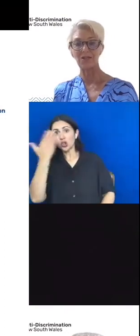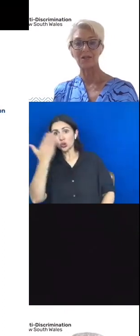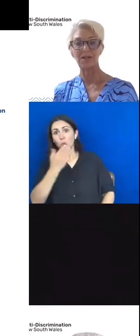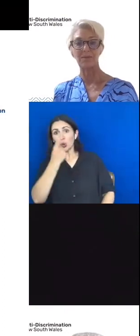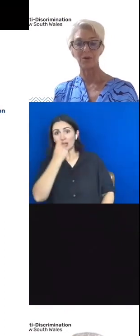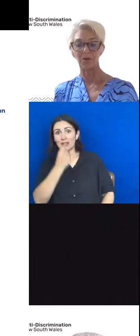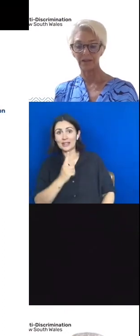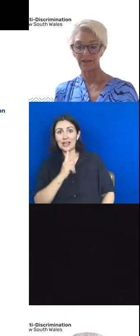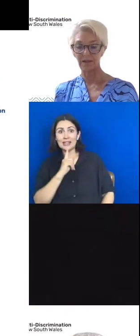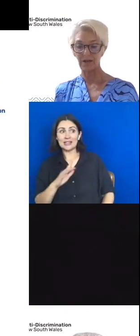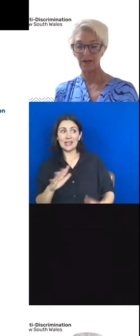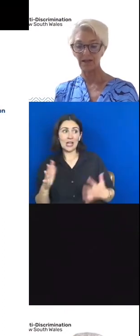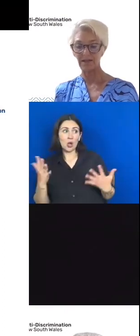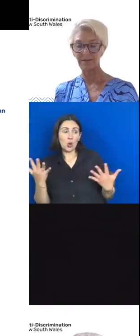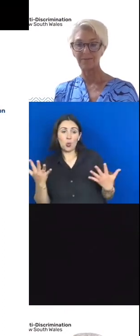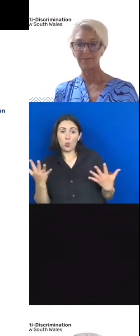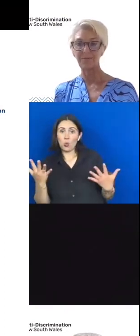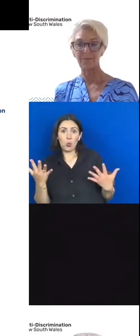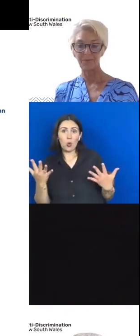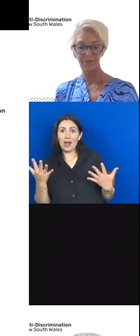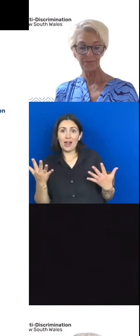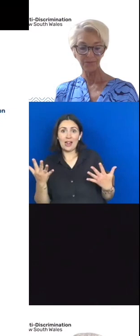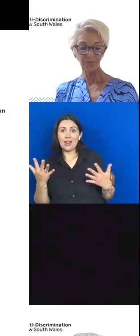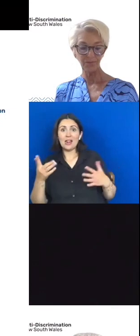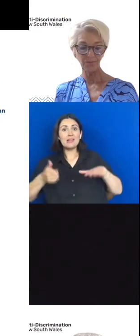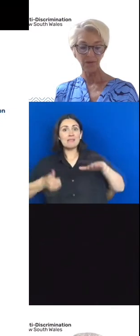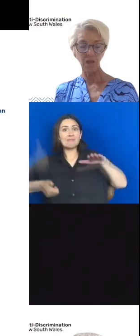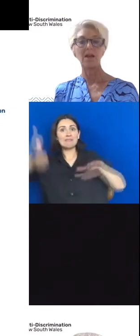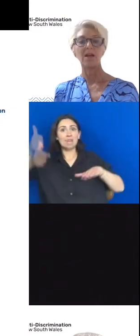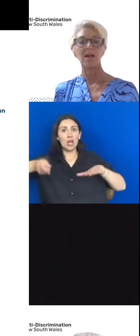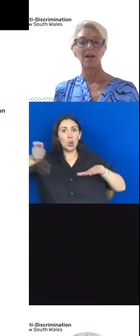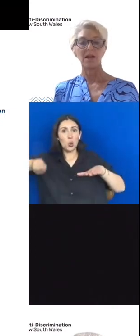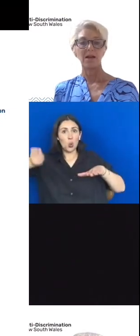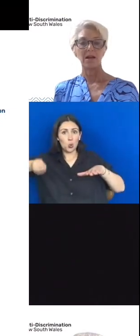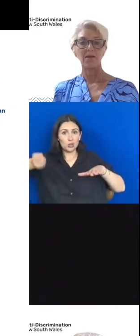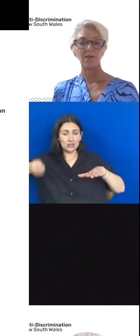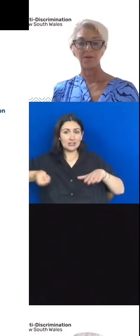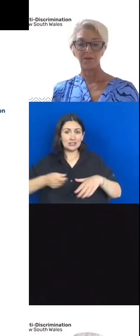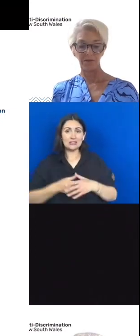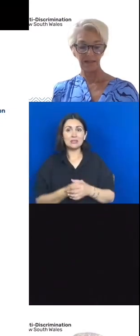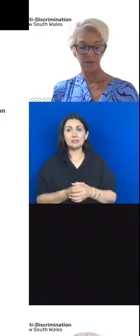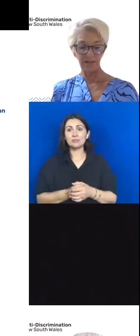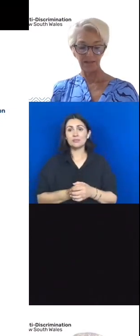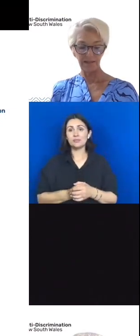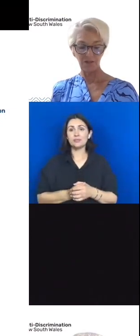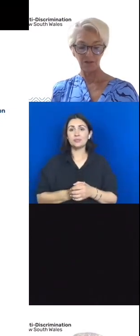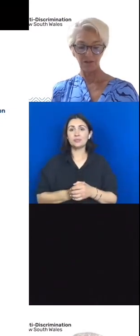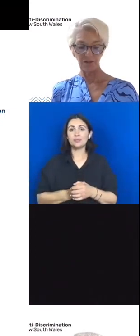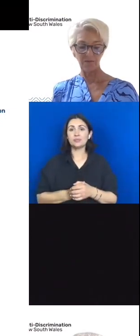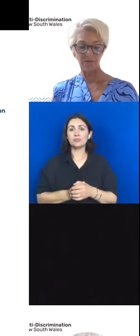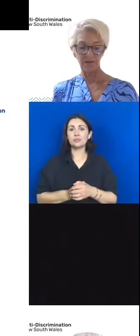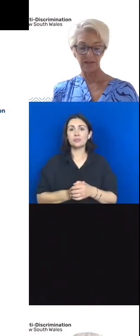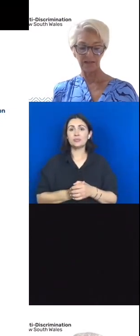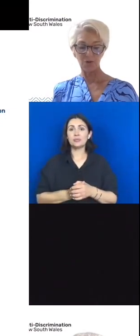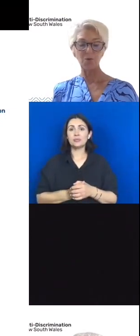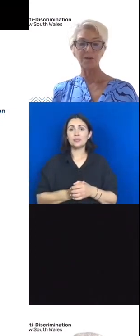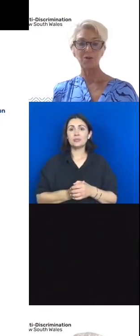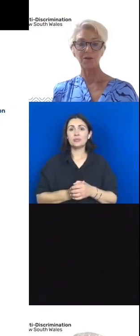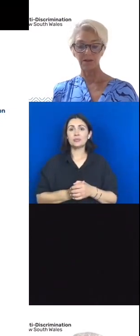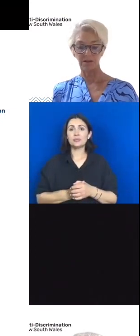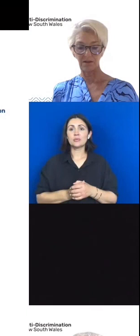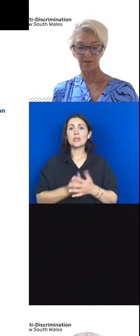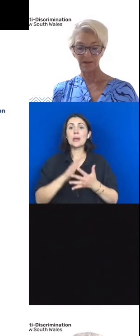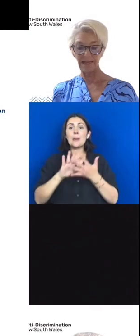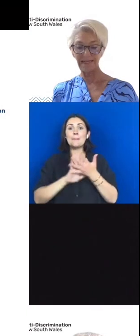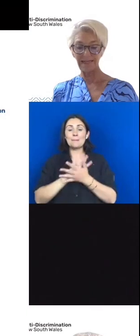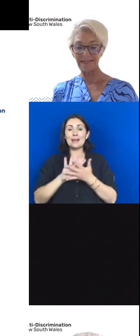decision in Purvis applies. This was a decision involving a school